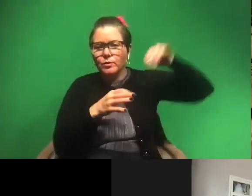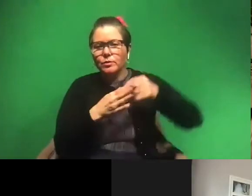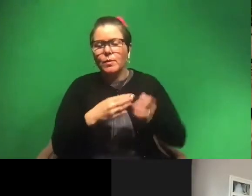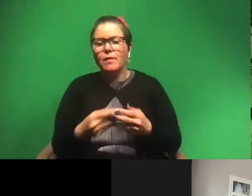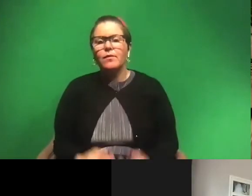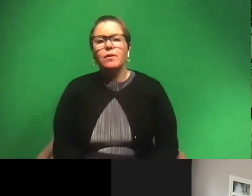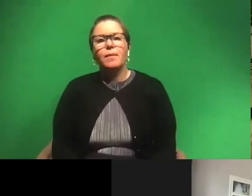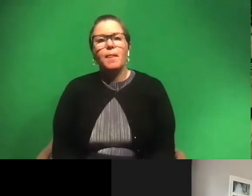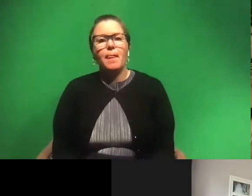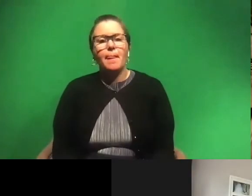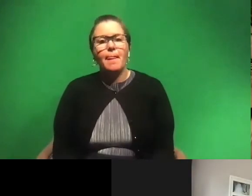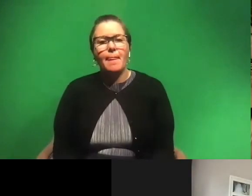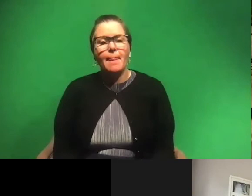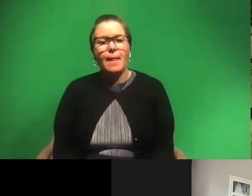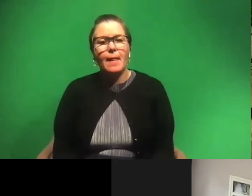So